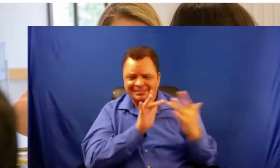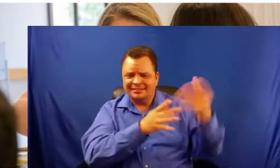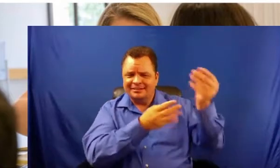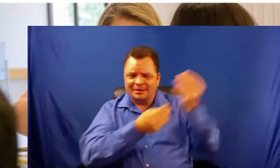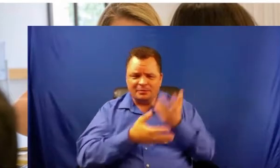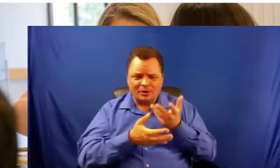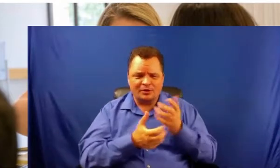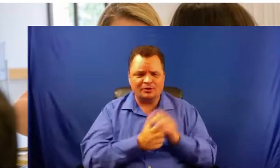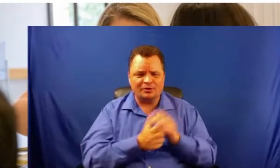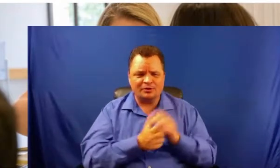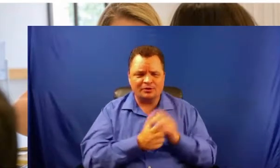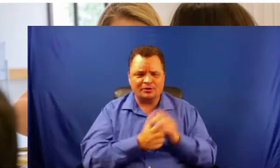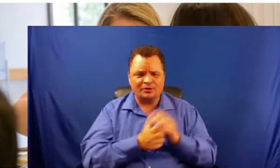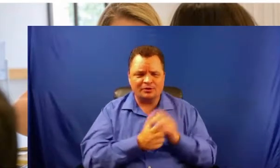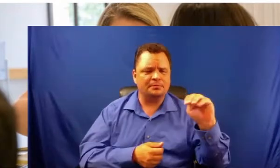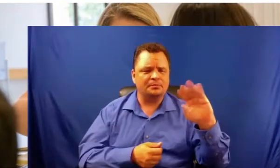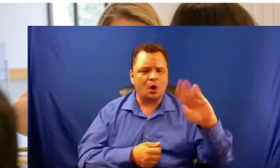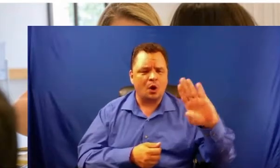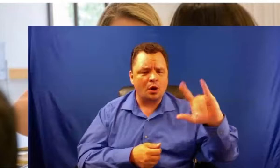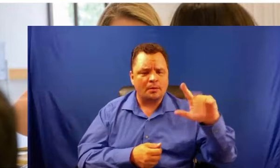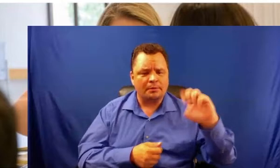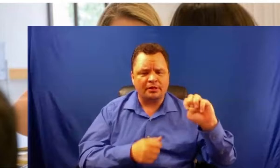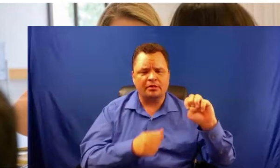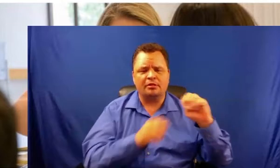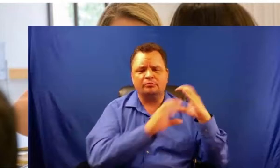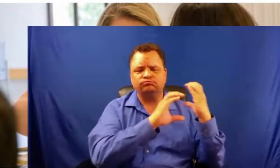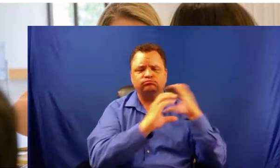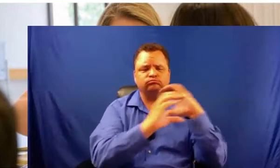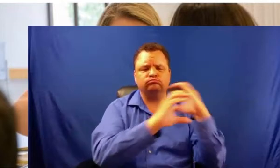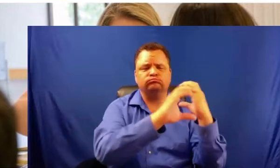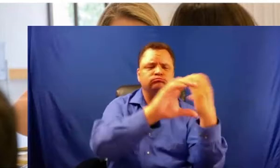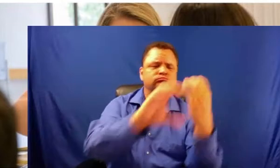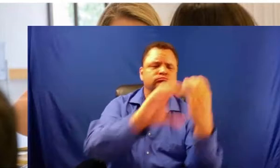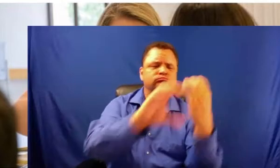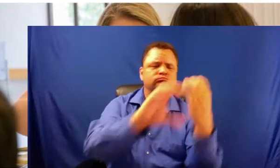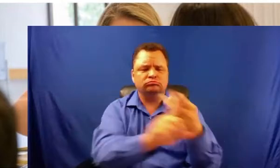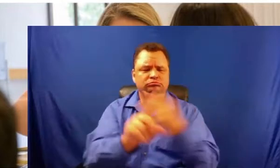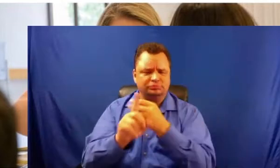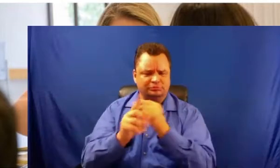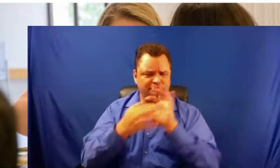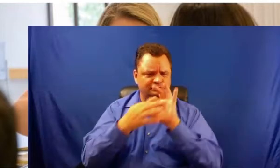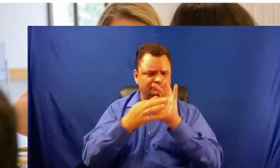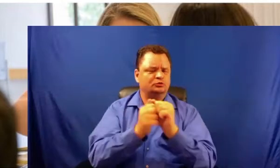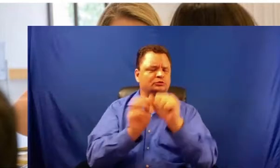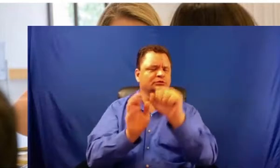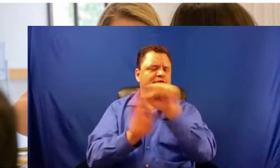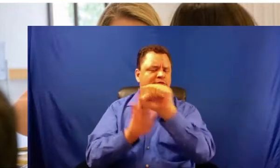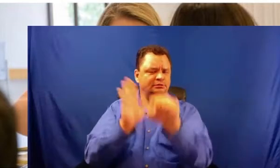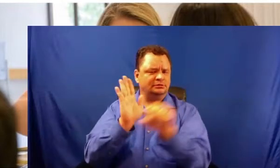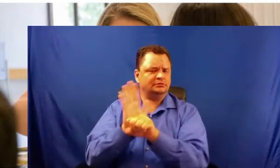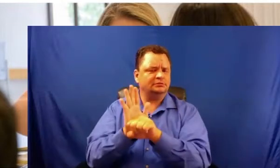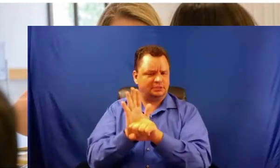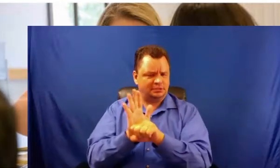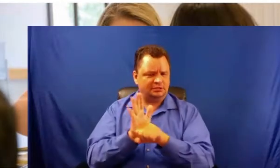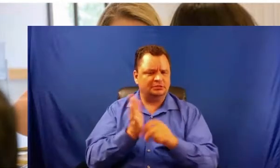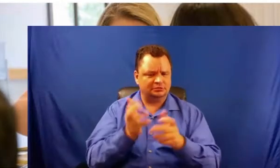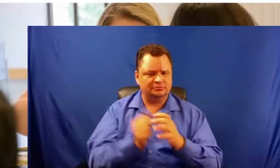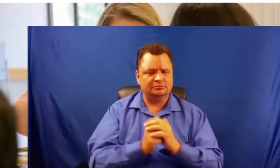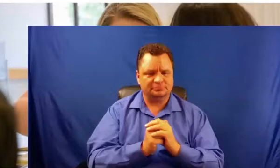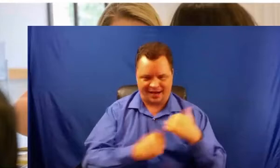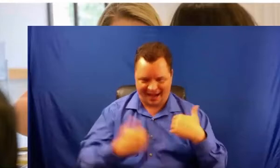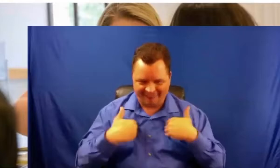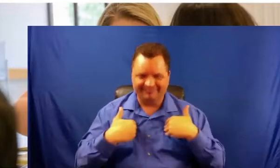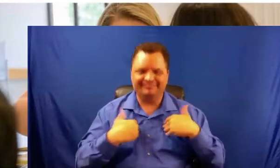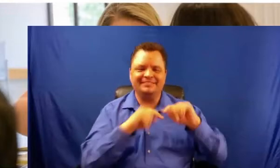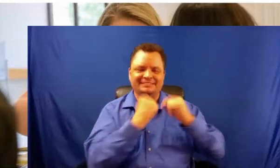we can do that with collaboration with the state, but we also have our own team who is able to do that, and are